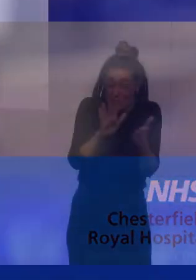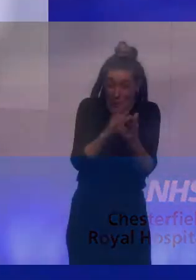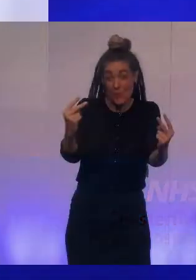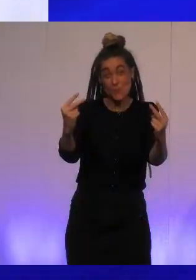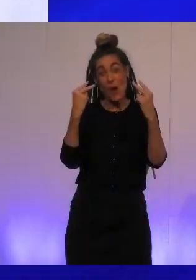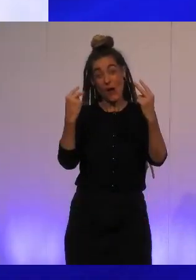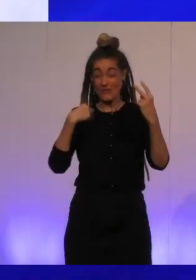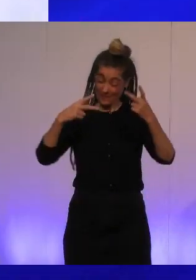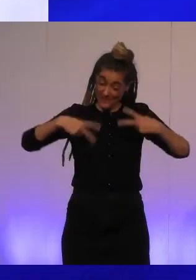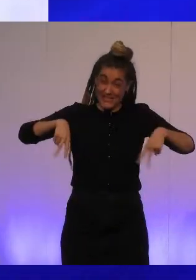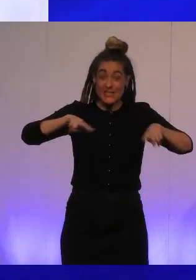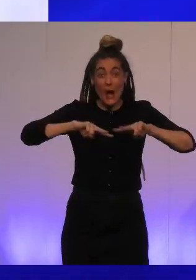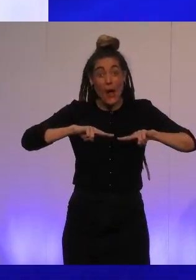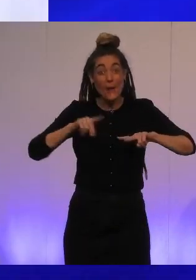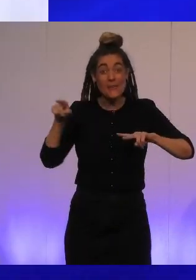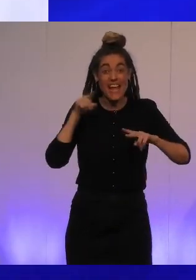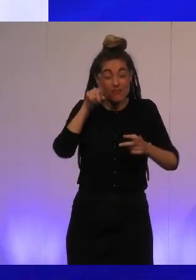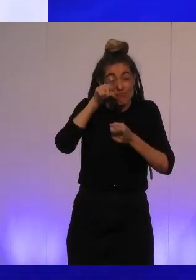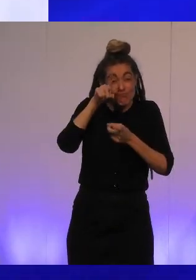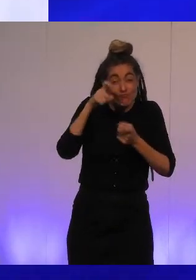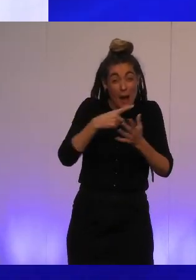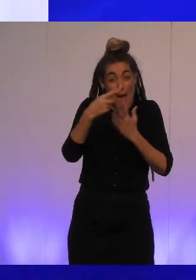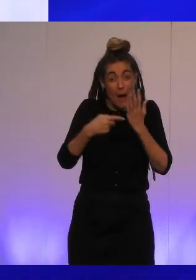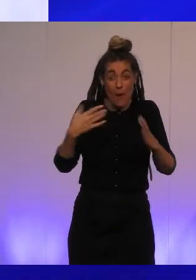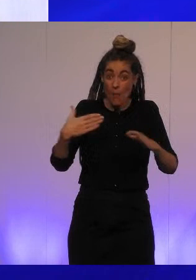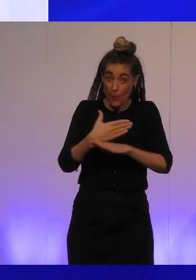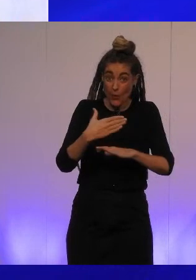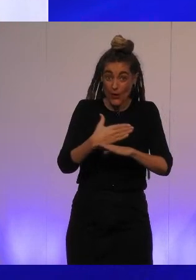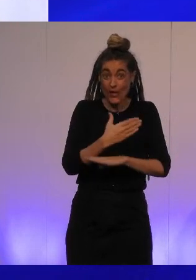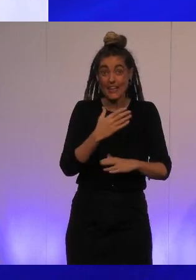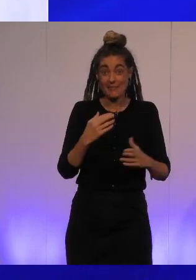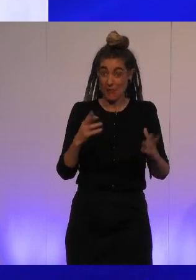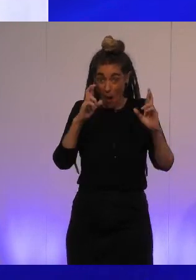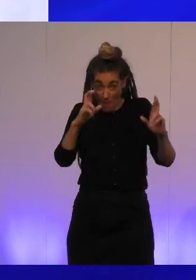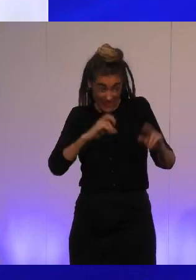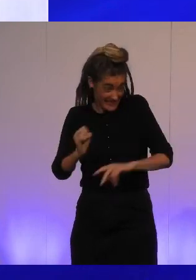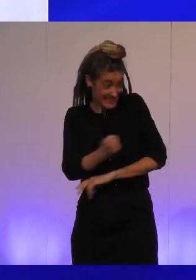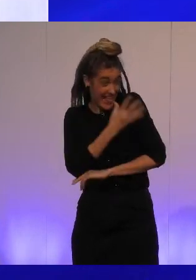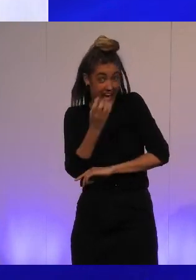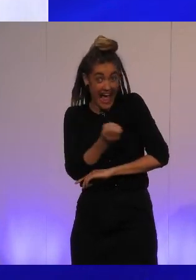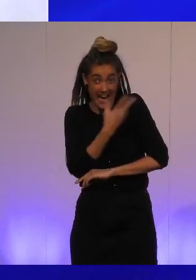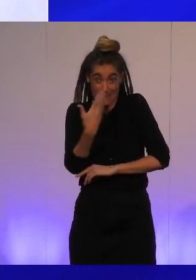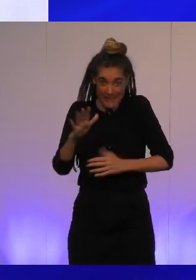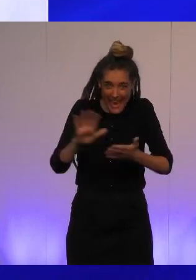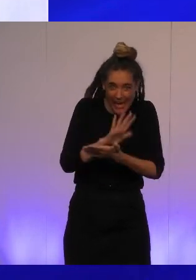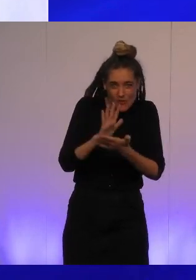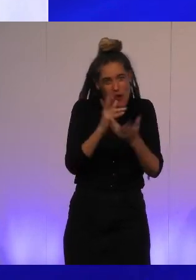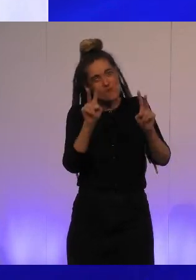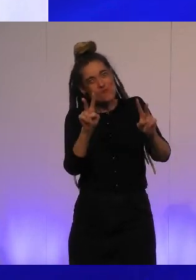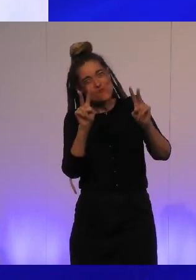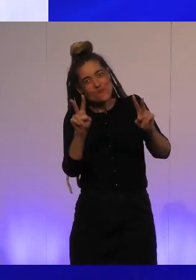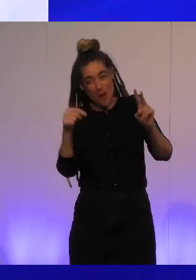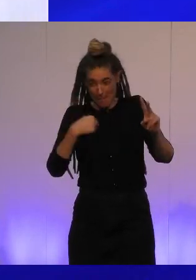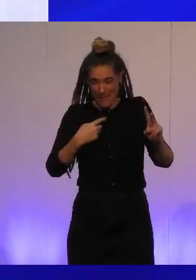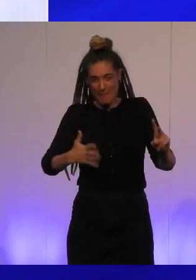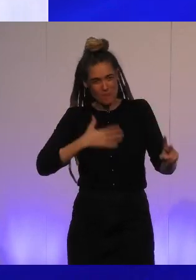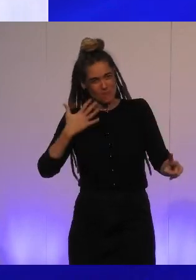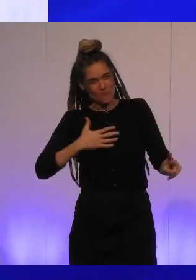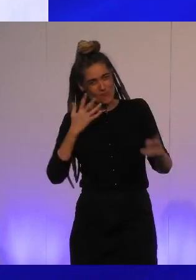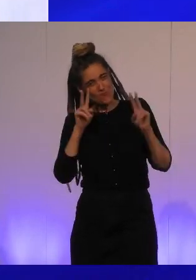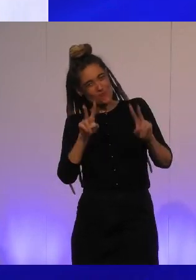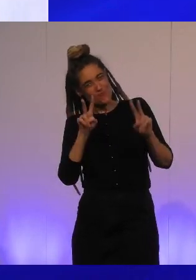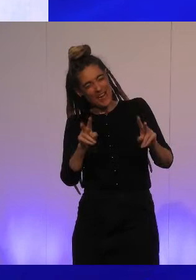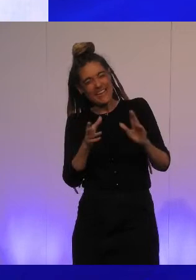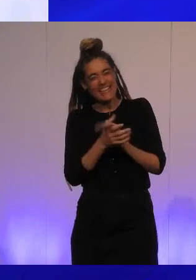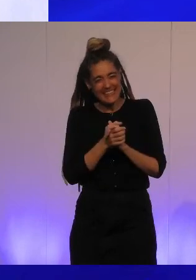Hearing about our work, I hope you've enjoyed those slides and hearing about our work as much as I have. But arguably